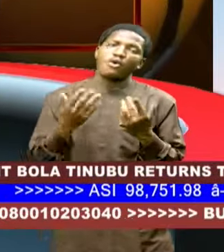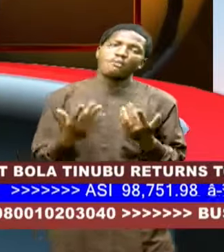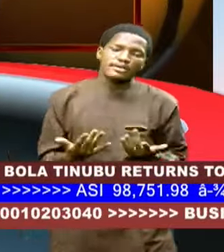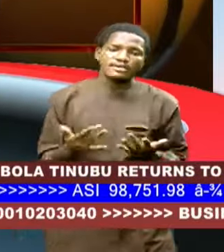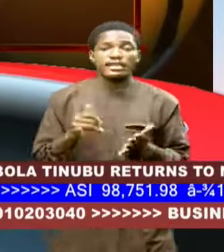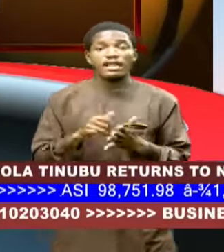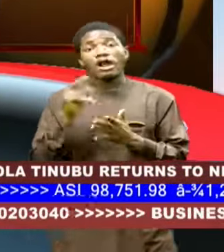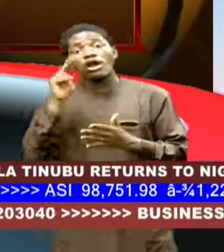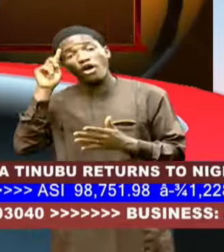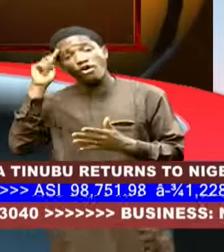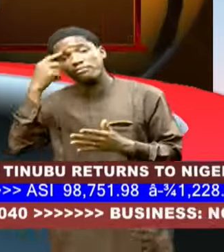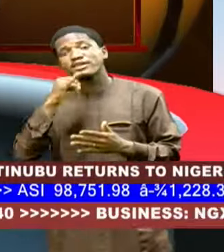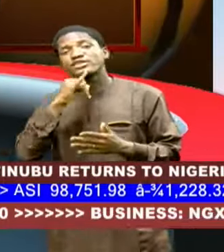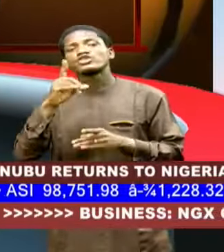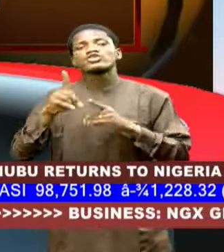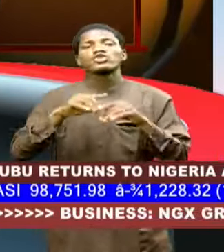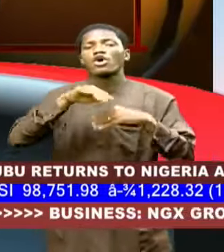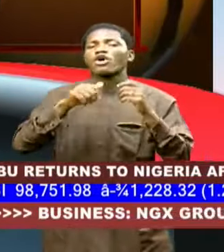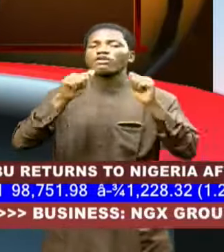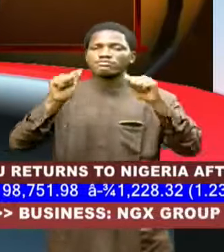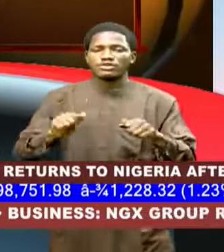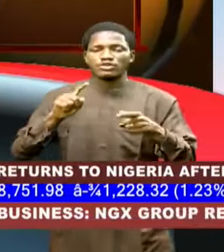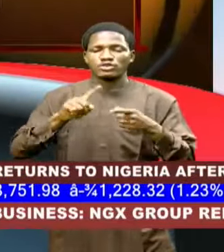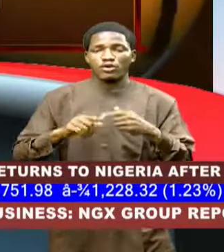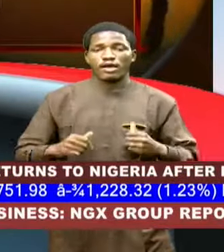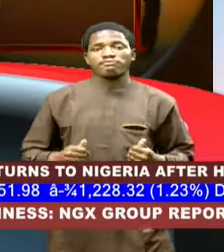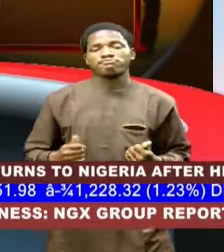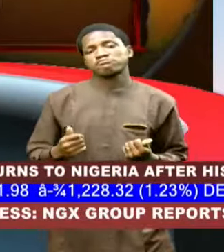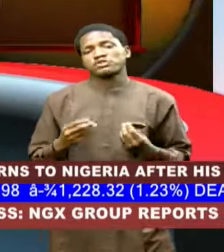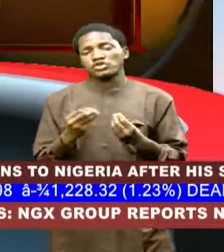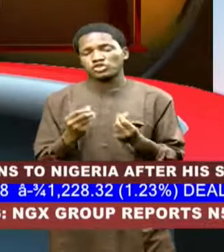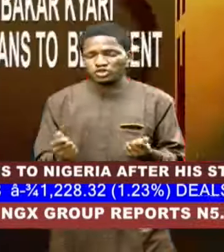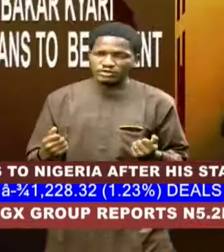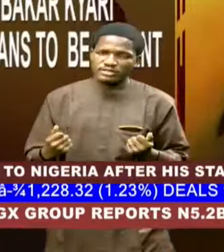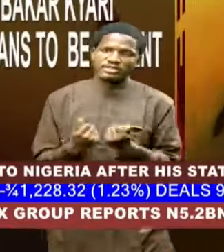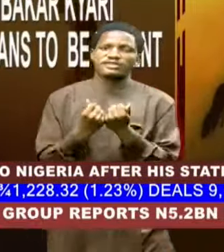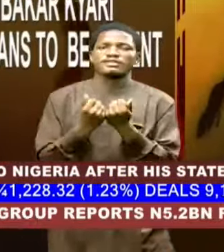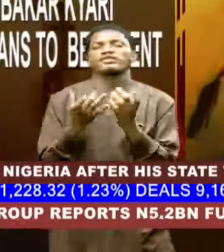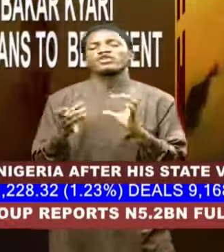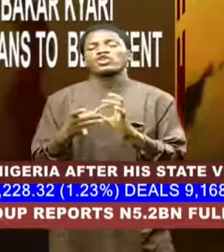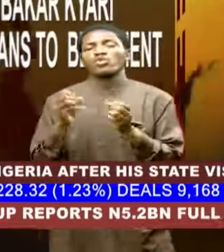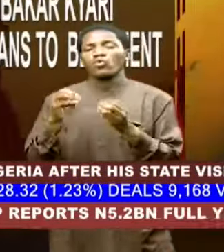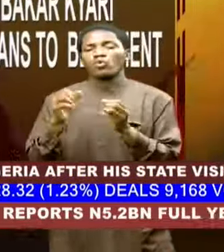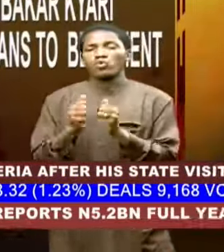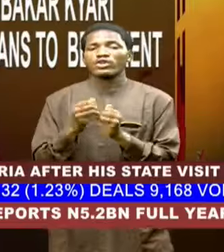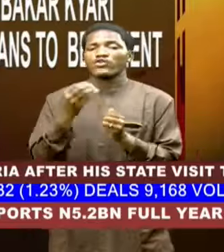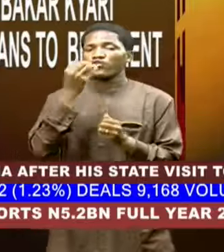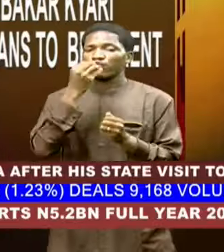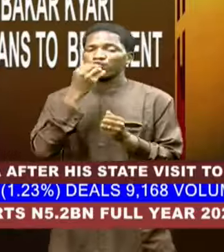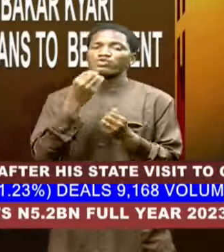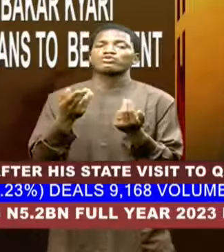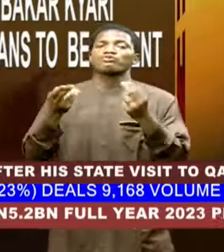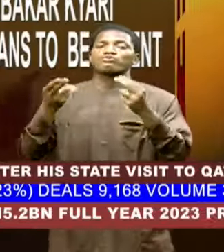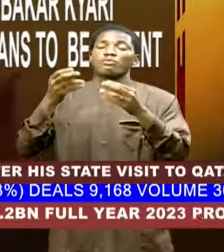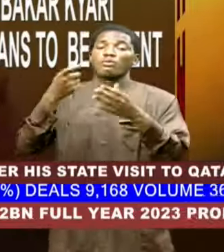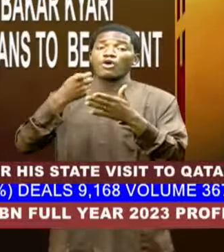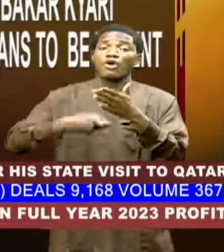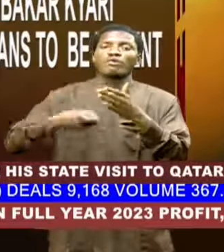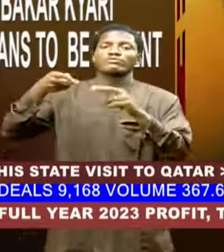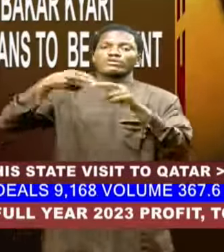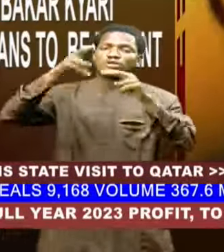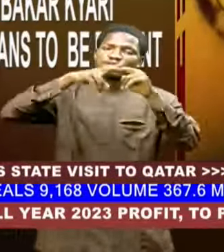everything possible to address the challenges associated with food inflation nationwide. The minister describes the looting